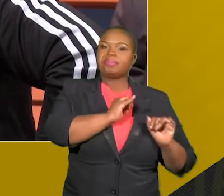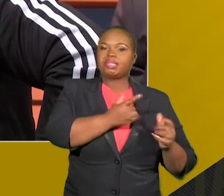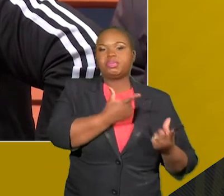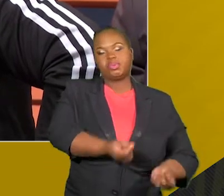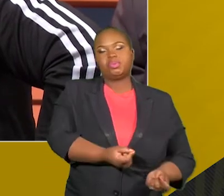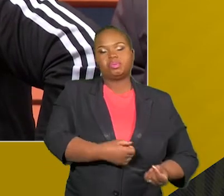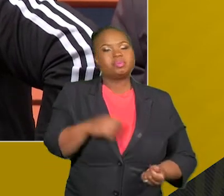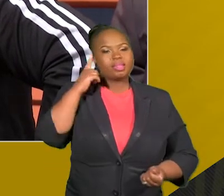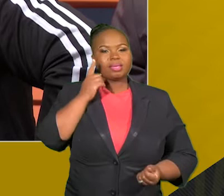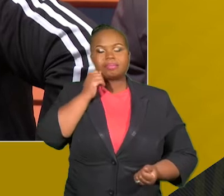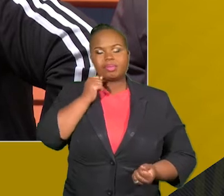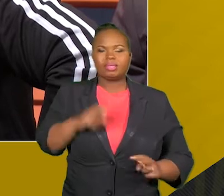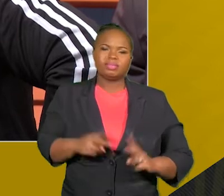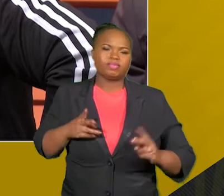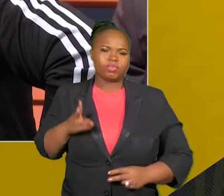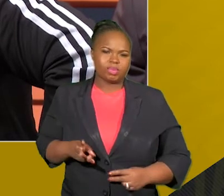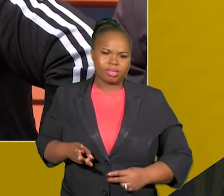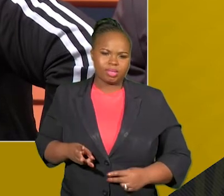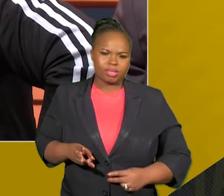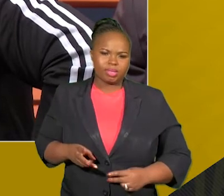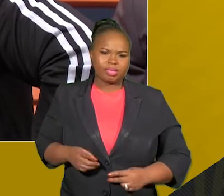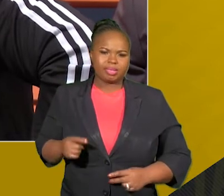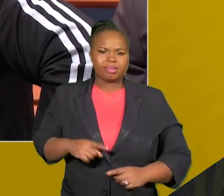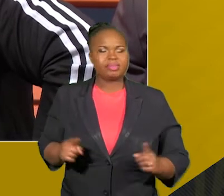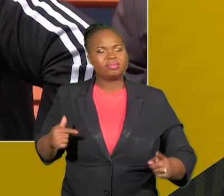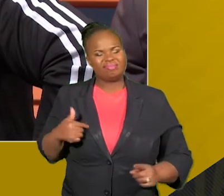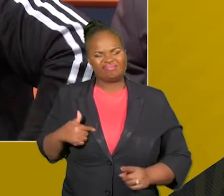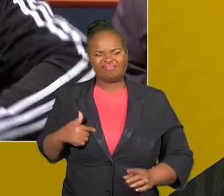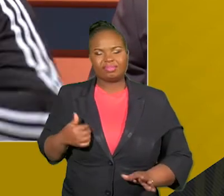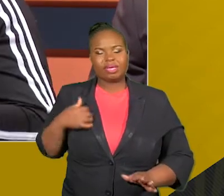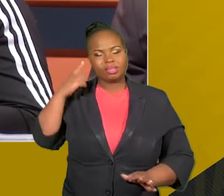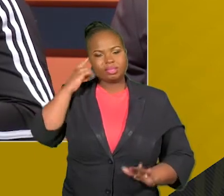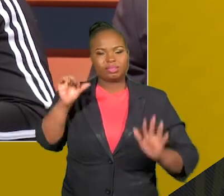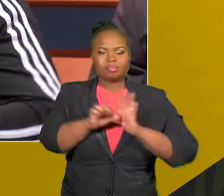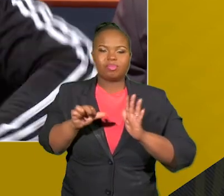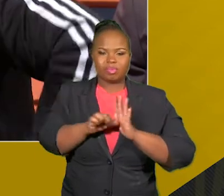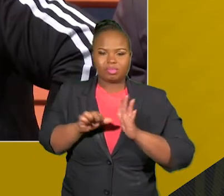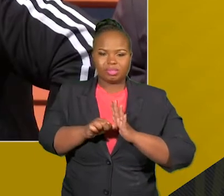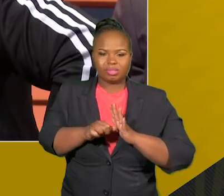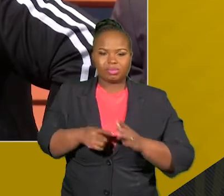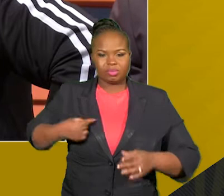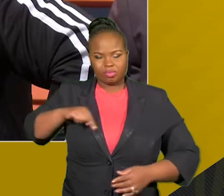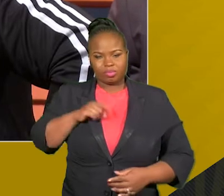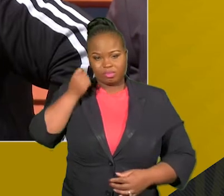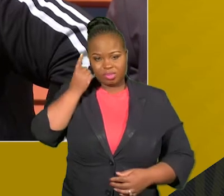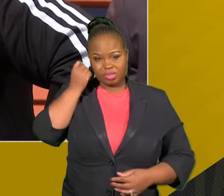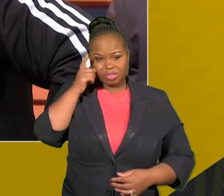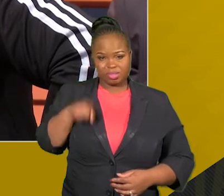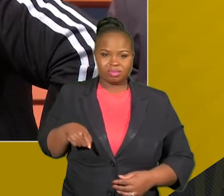have a different type of man. So with that said, Kini, I must say, it's very important. It is very important for us to understand